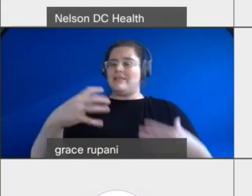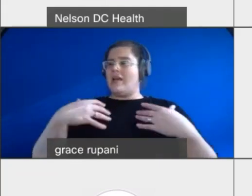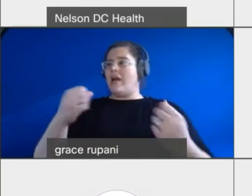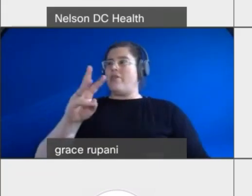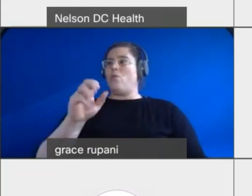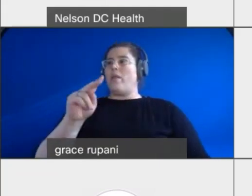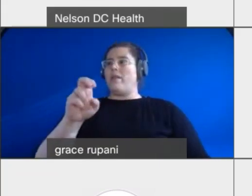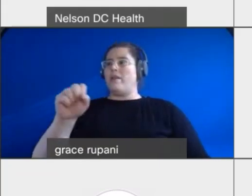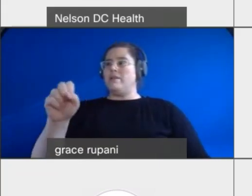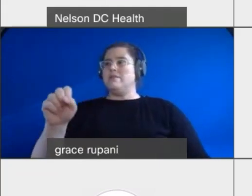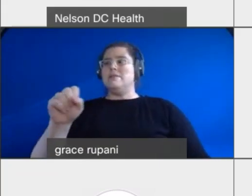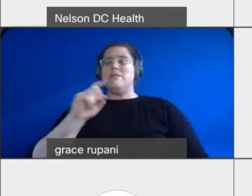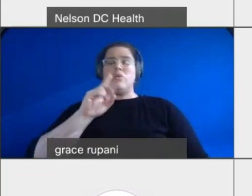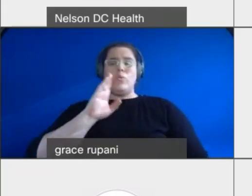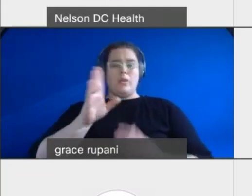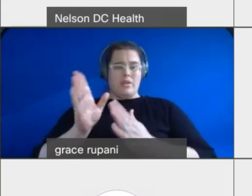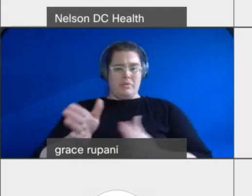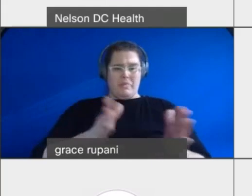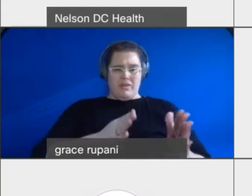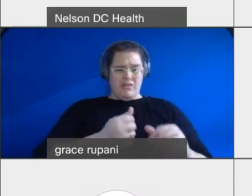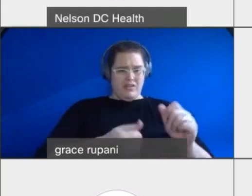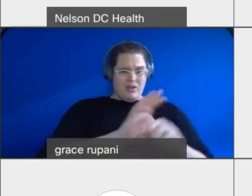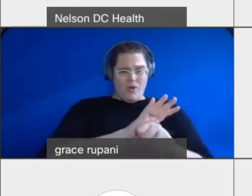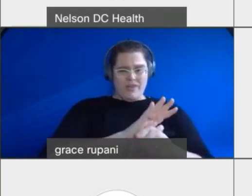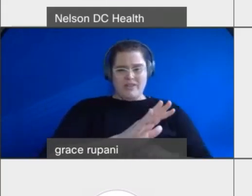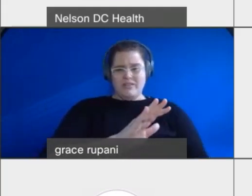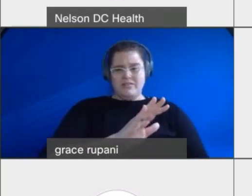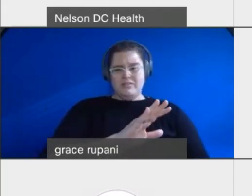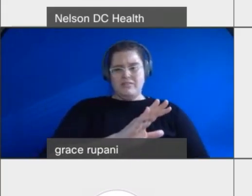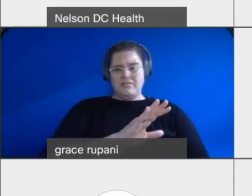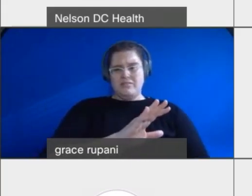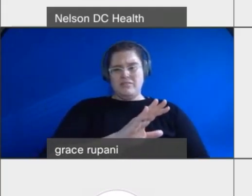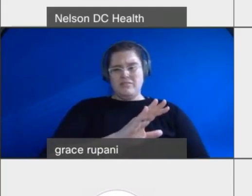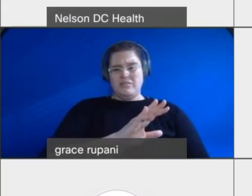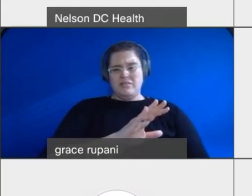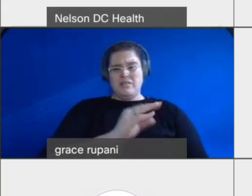makers, healthcare providers, so that